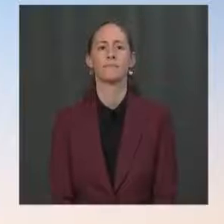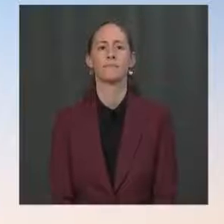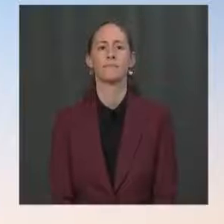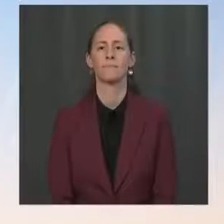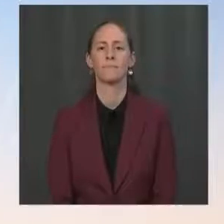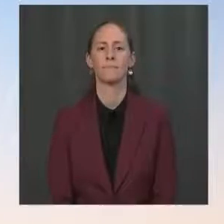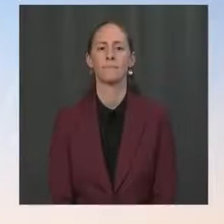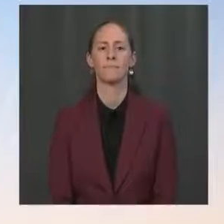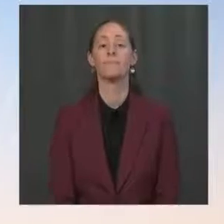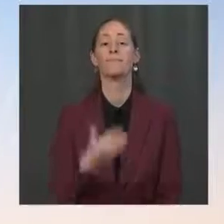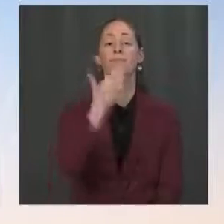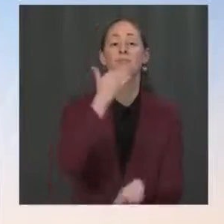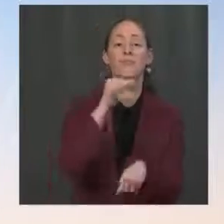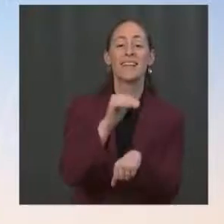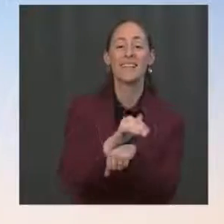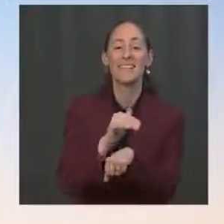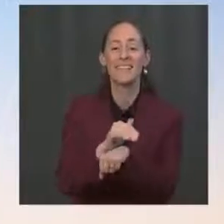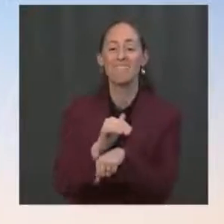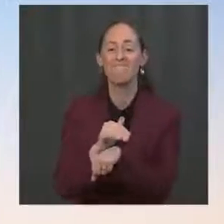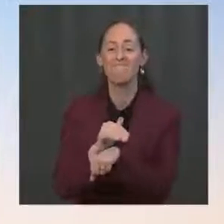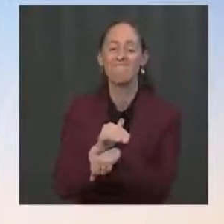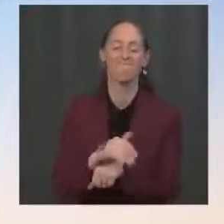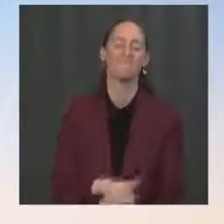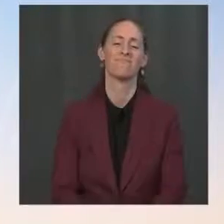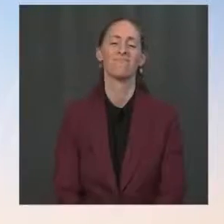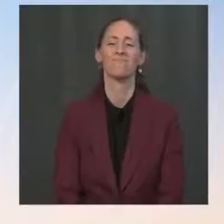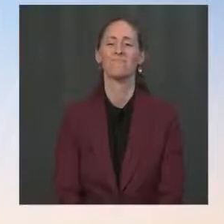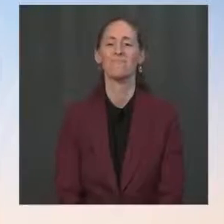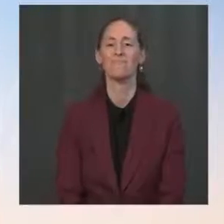Good evening, everyone. Good evening.